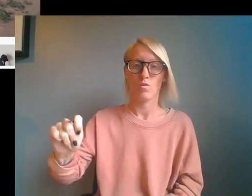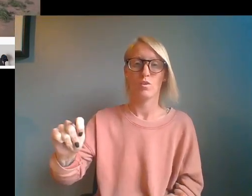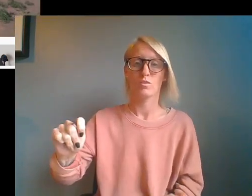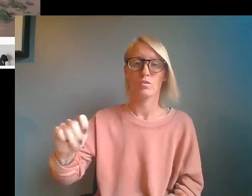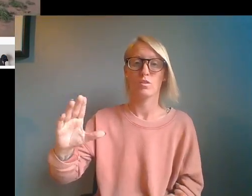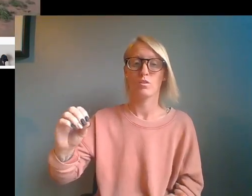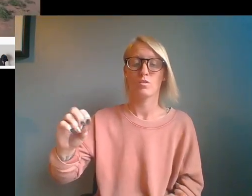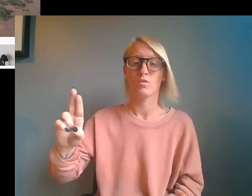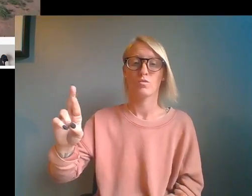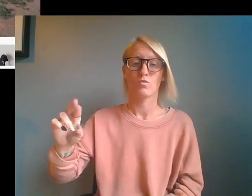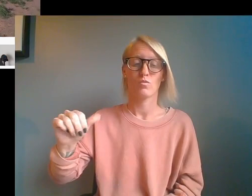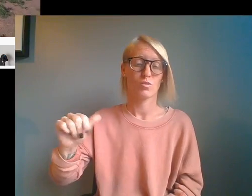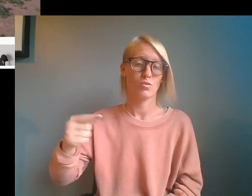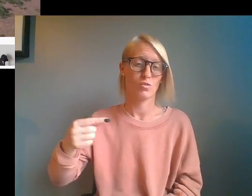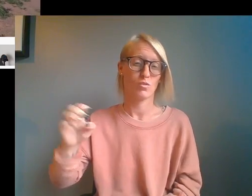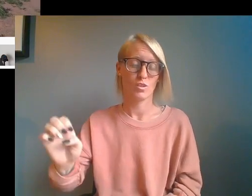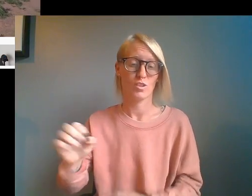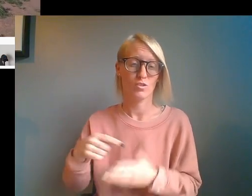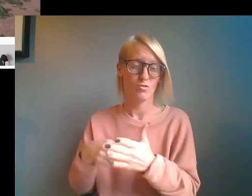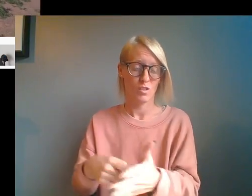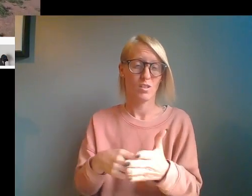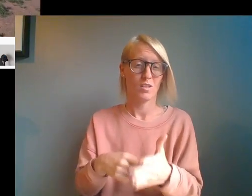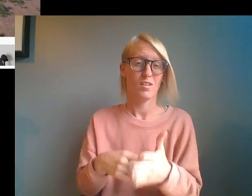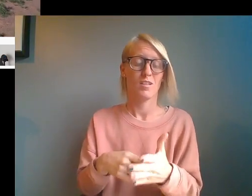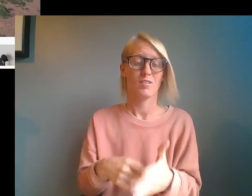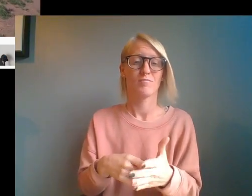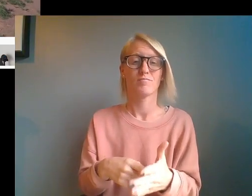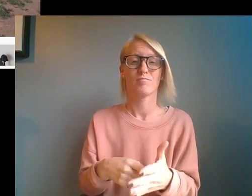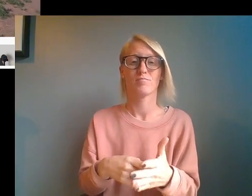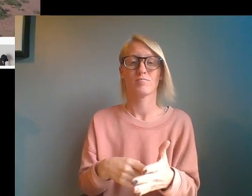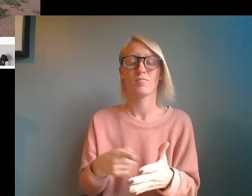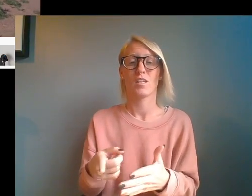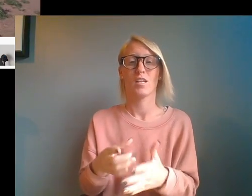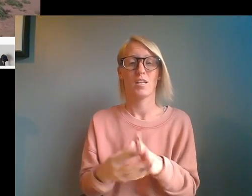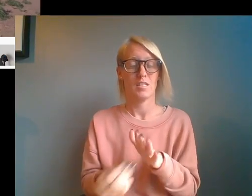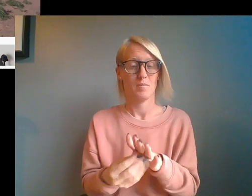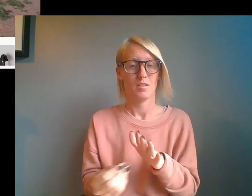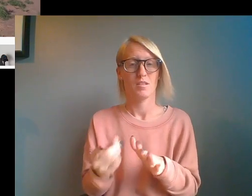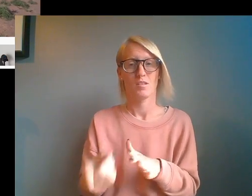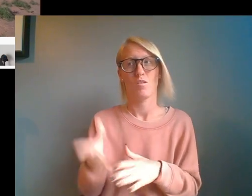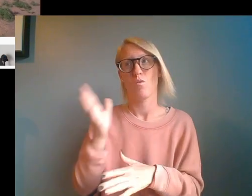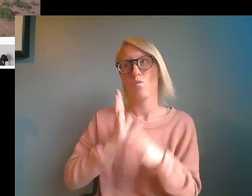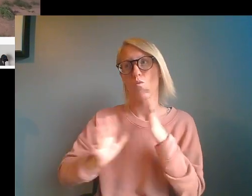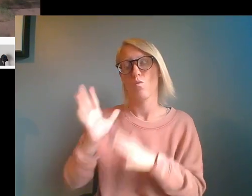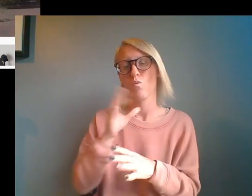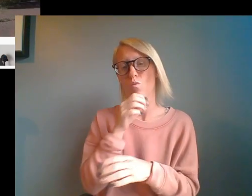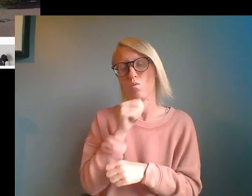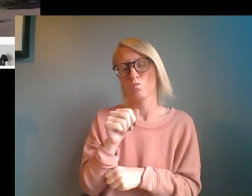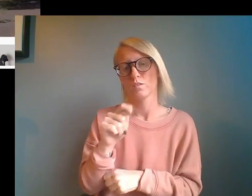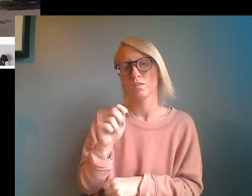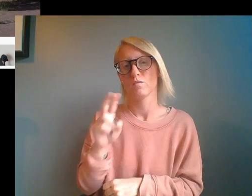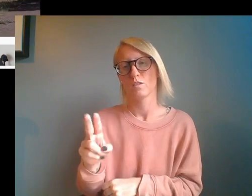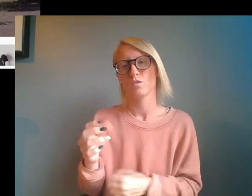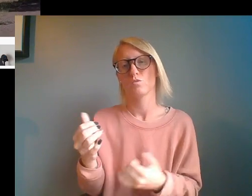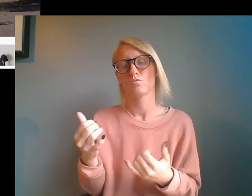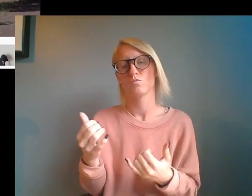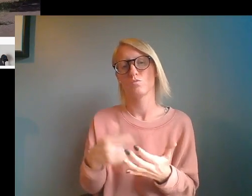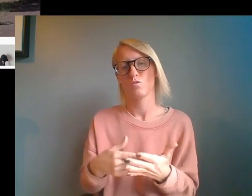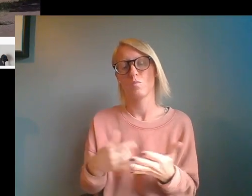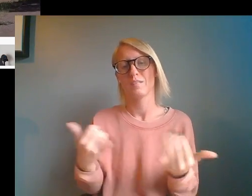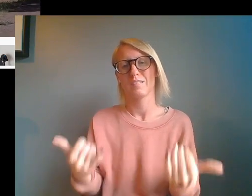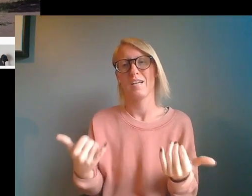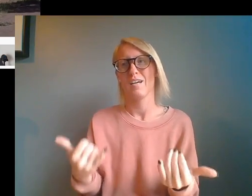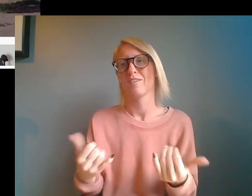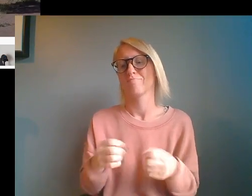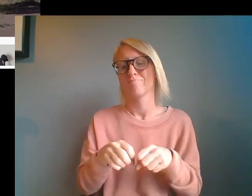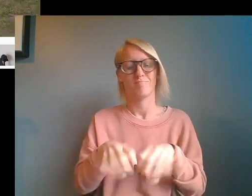This is Fort Courage. It's the replica of an old TV show set from the show F Troop. It's basically abandoned now. I didn't know